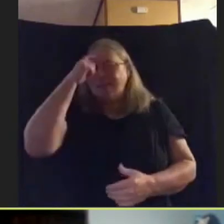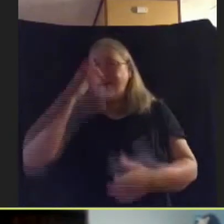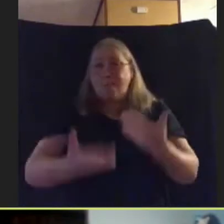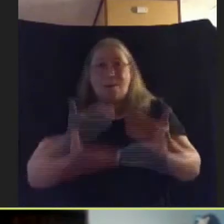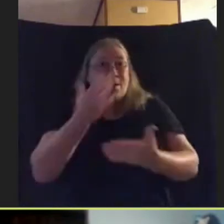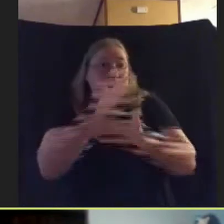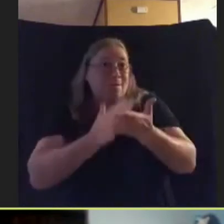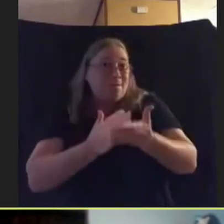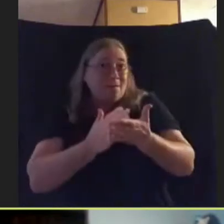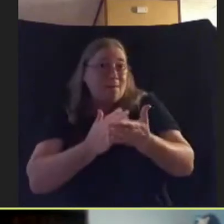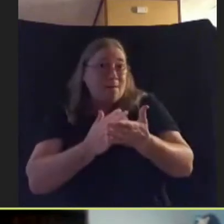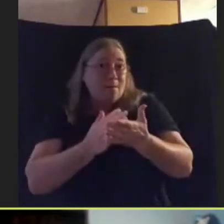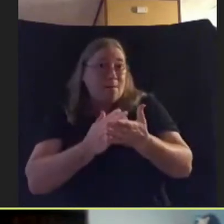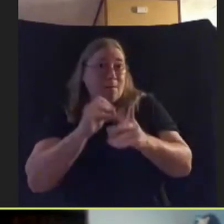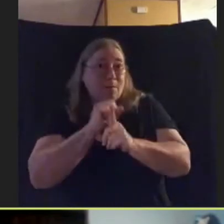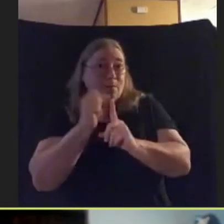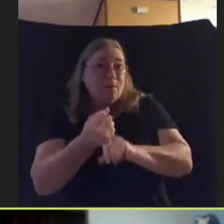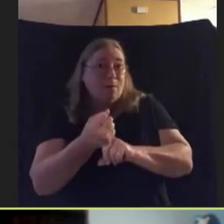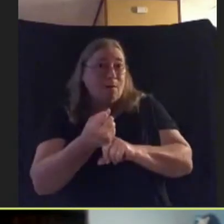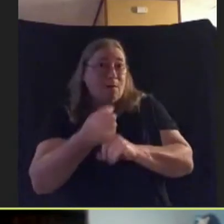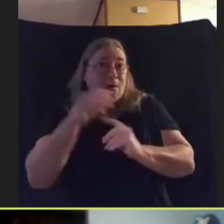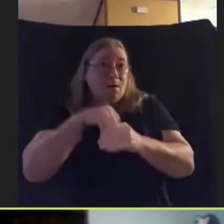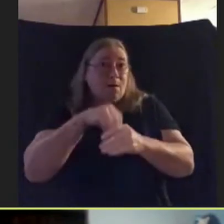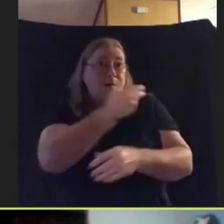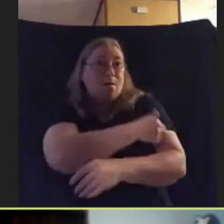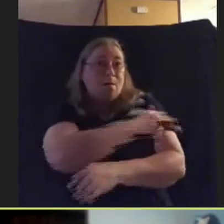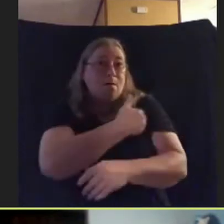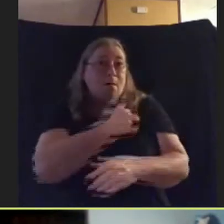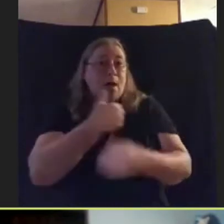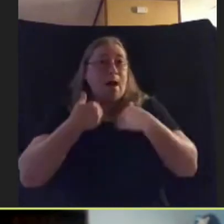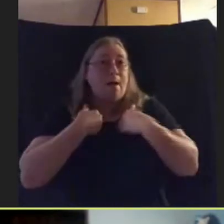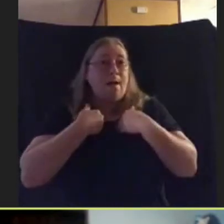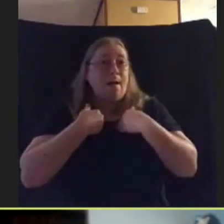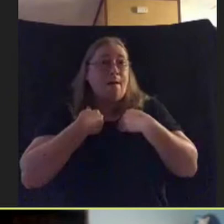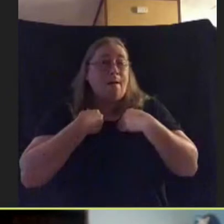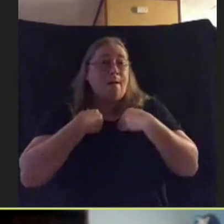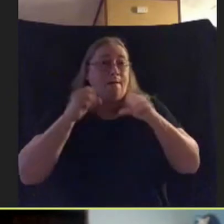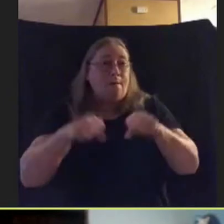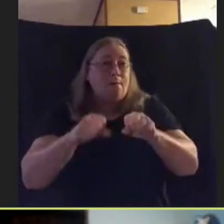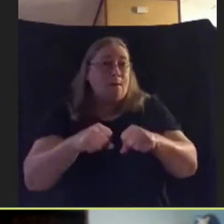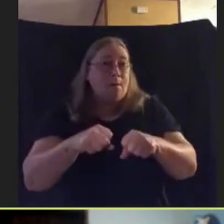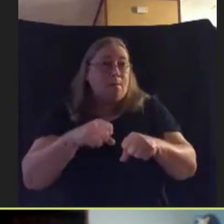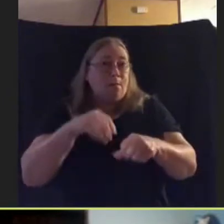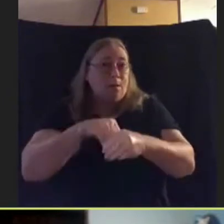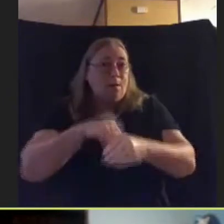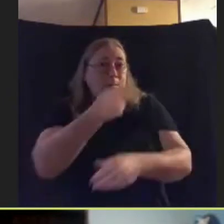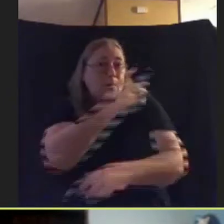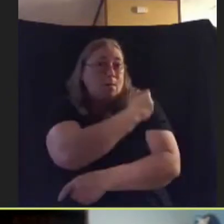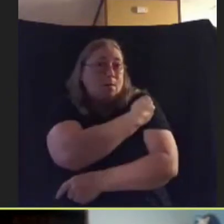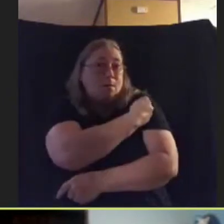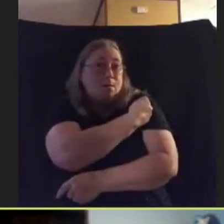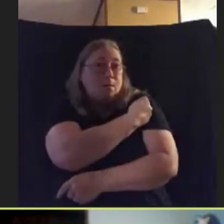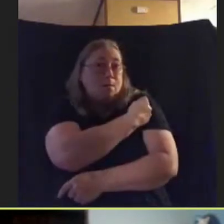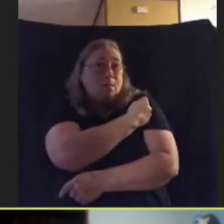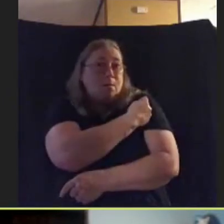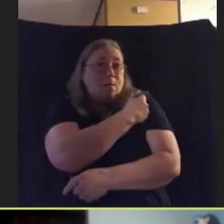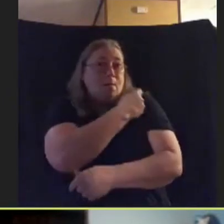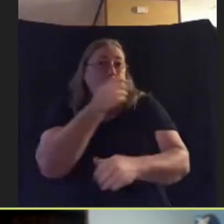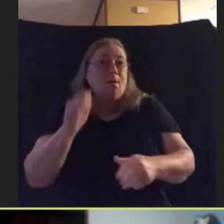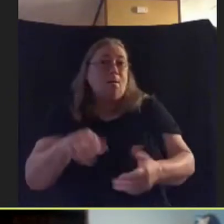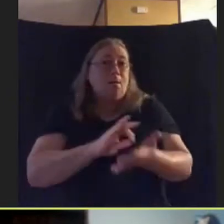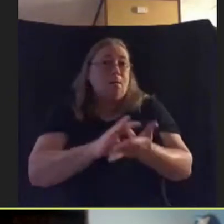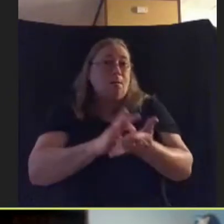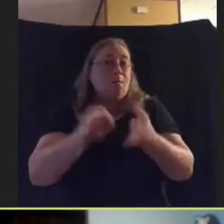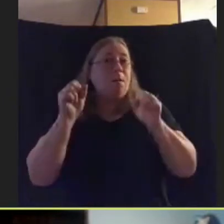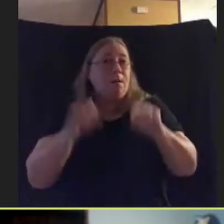may be the local hospital, depending upon the availability of vaccine and if we're able to allocate it to them. And in some cases,